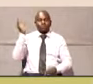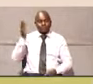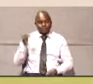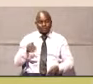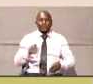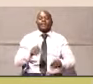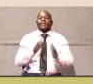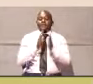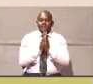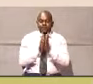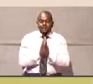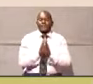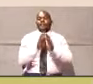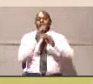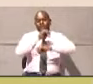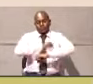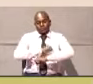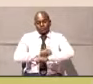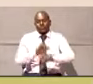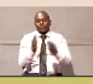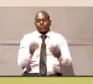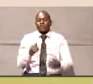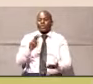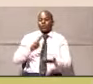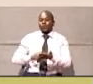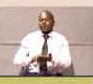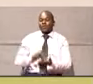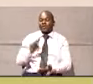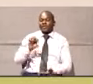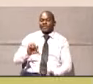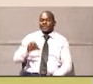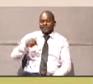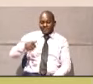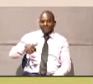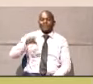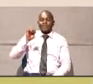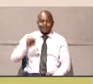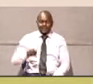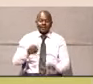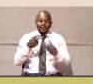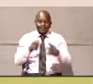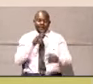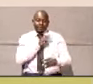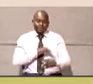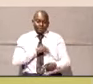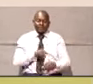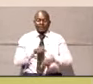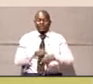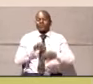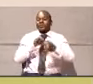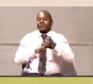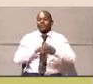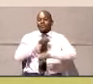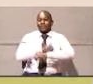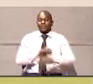the Sunday school children in November 1979 after his confirmation. He started his ministry while in secondary school.